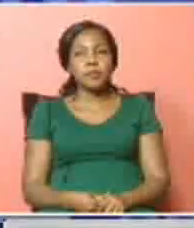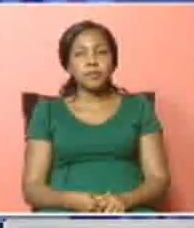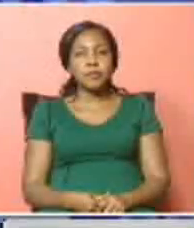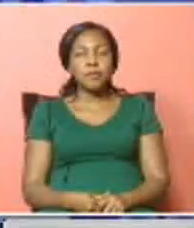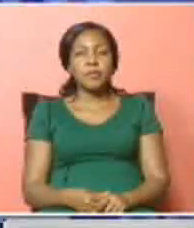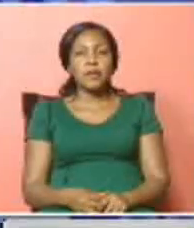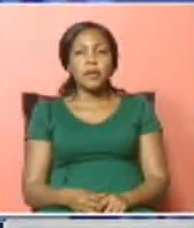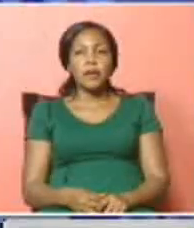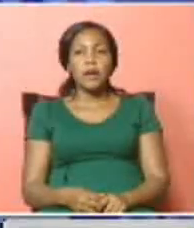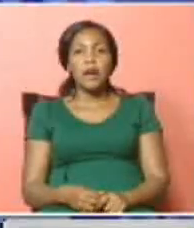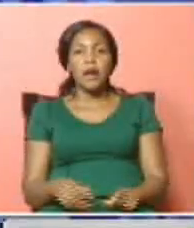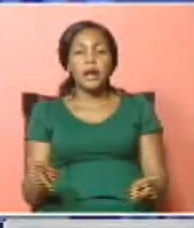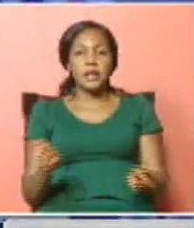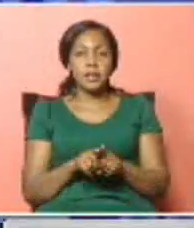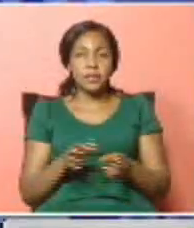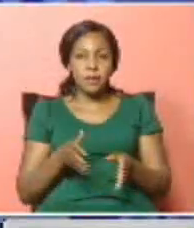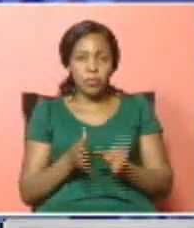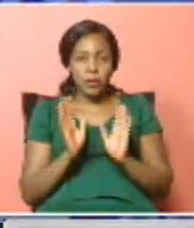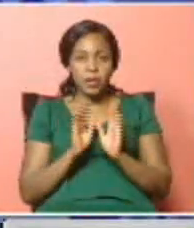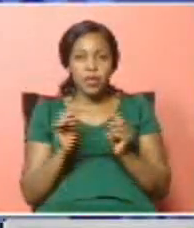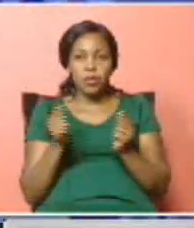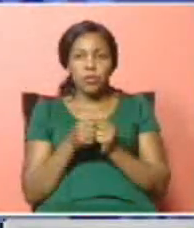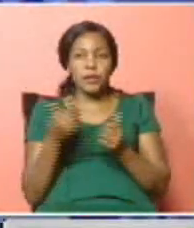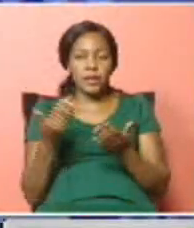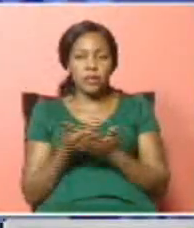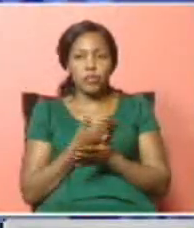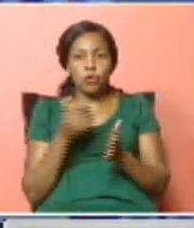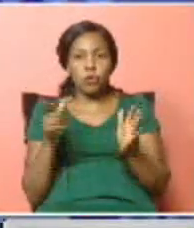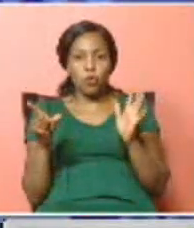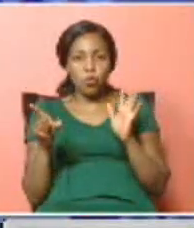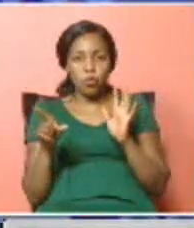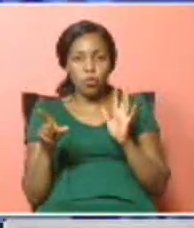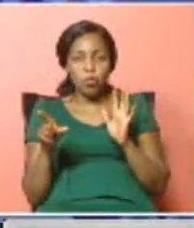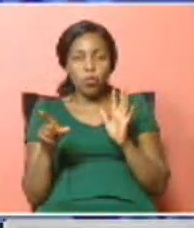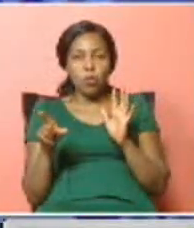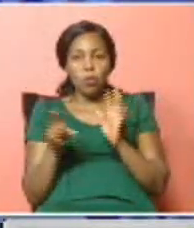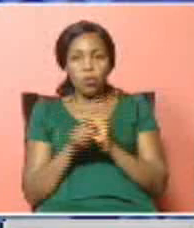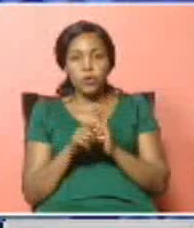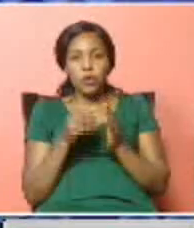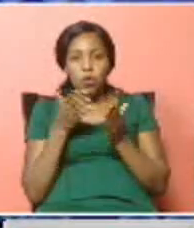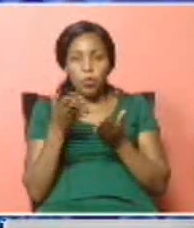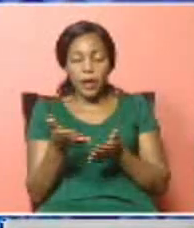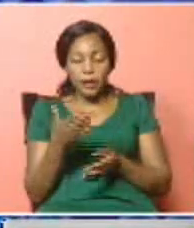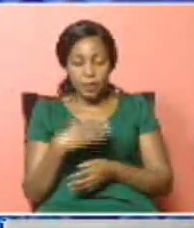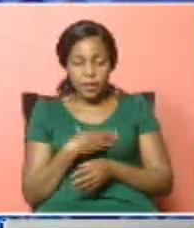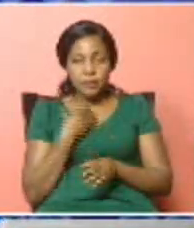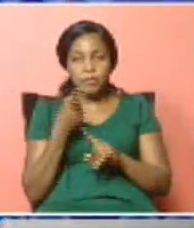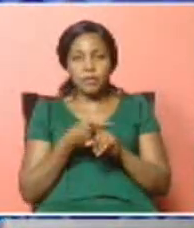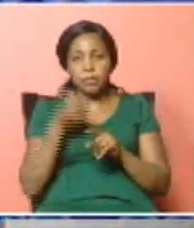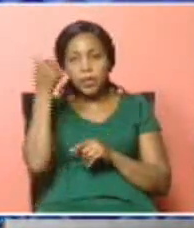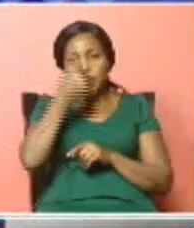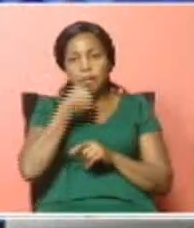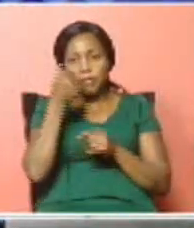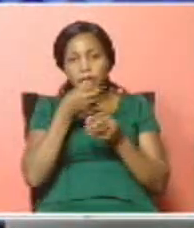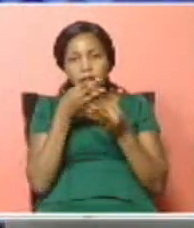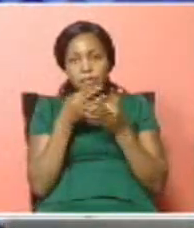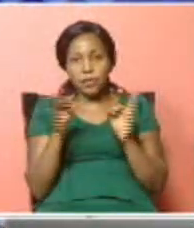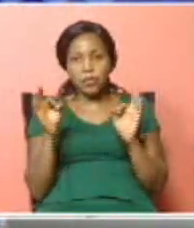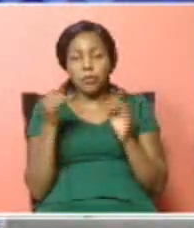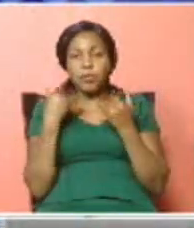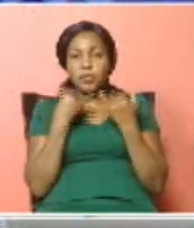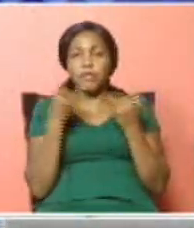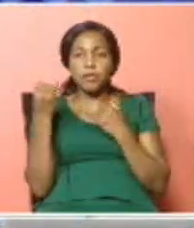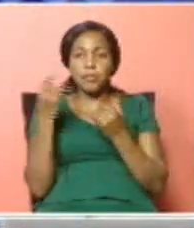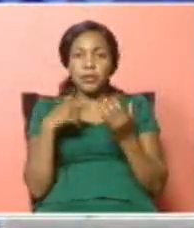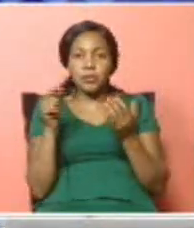Well, in the same vein of COVID-19, with the new regulations being eased, we have a guest from the African Freedom of Information